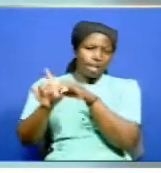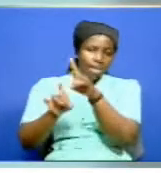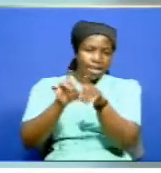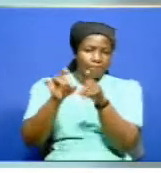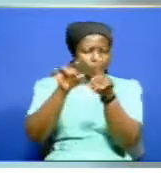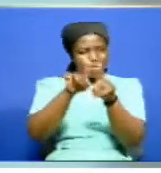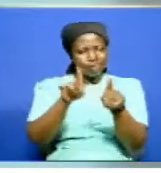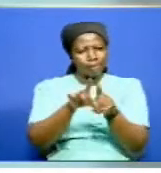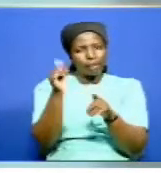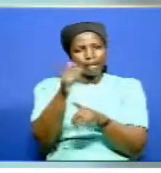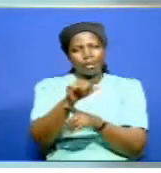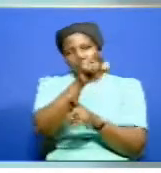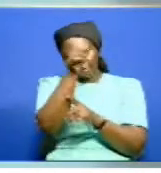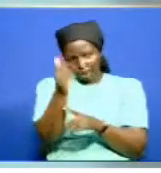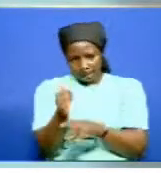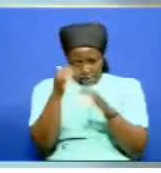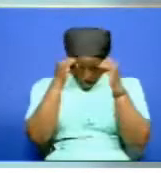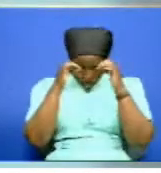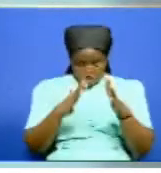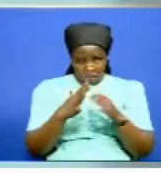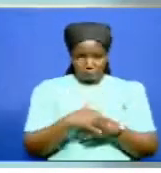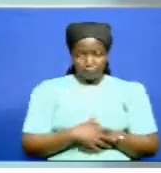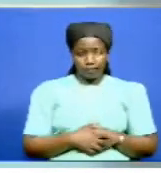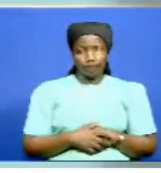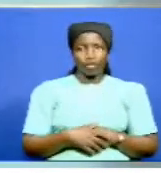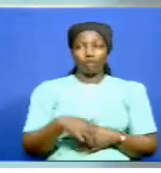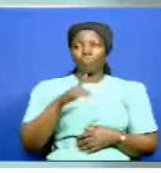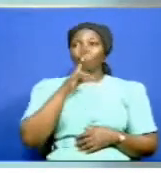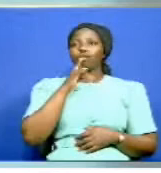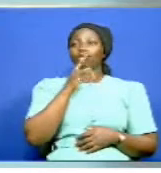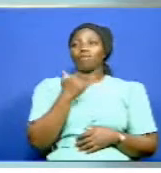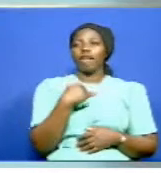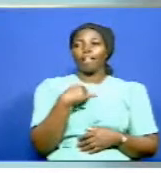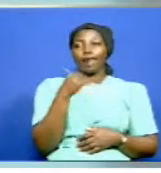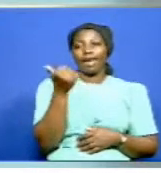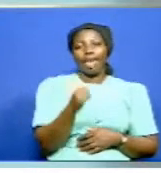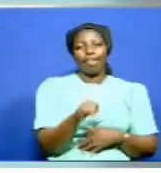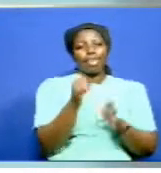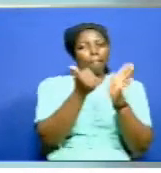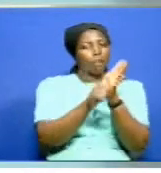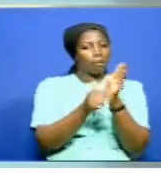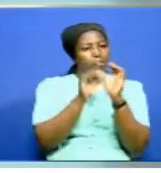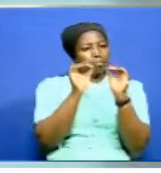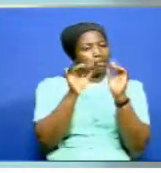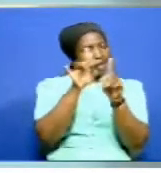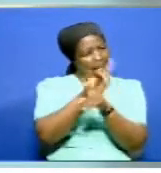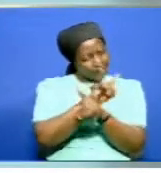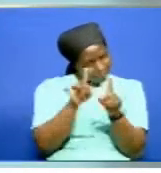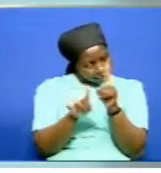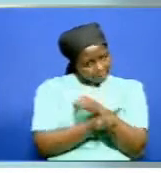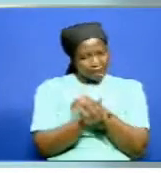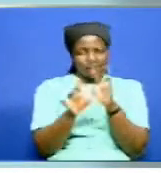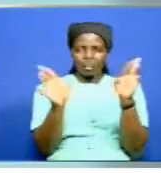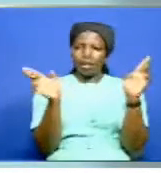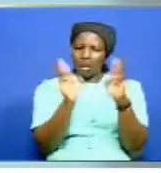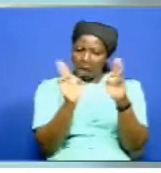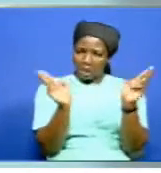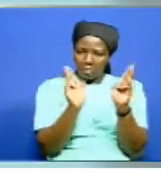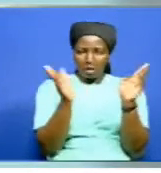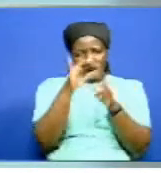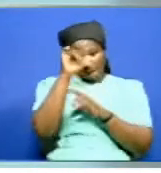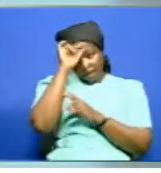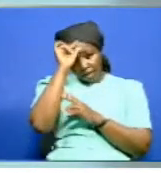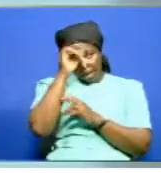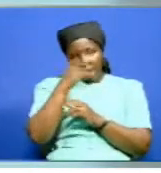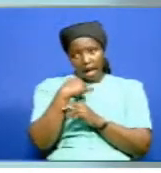just like any other students. And therefore there is no cause for alarm. Everything has been put in place and the government has